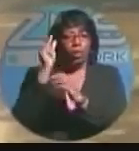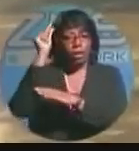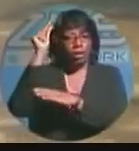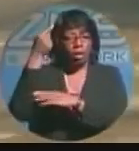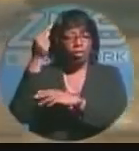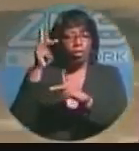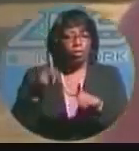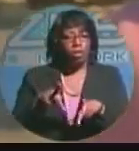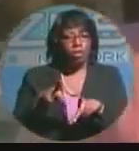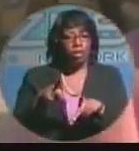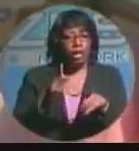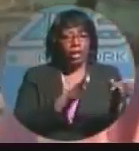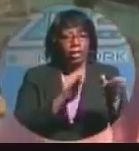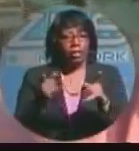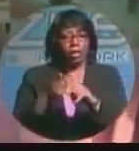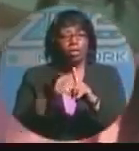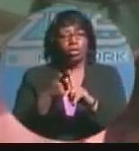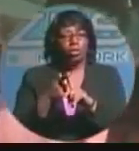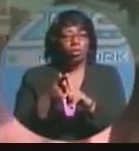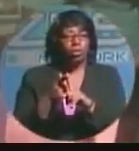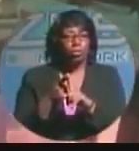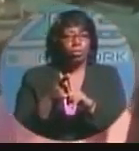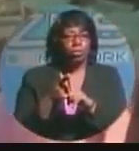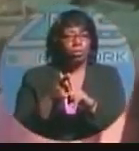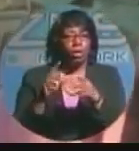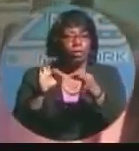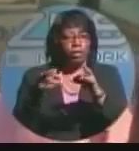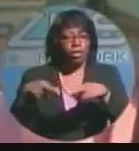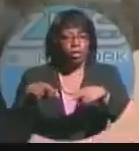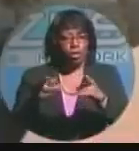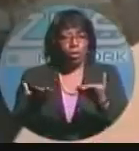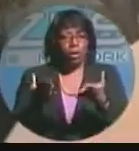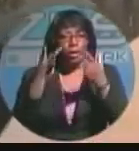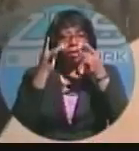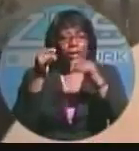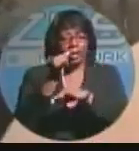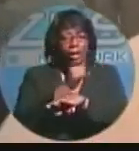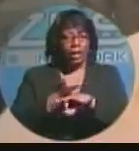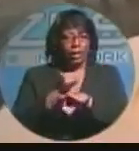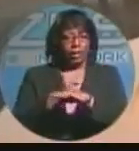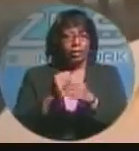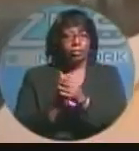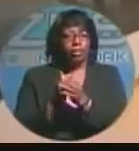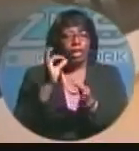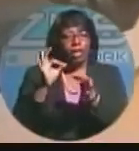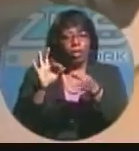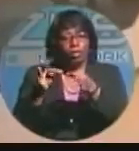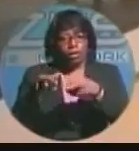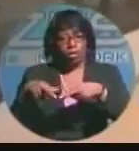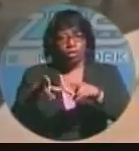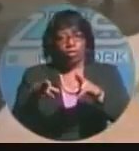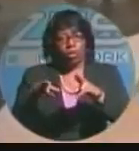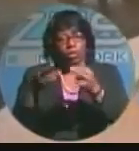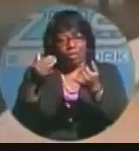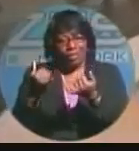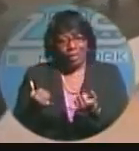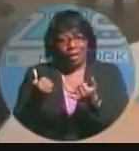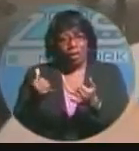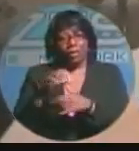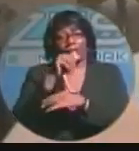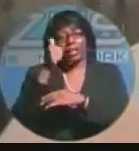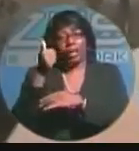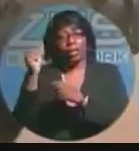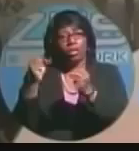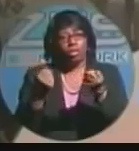officials, and they are planning to once again restore the road here in Cat Island. You know, if we go ahead and repair the road as is, and another storm